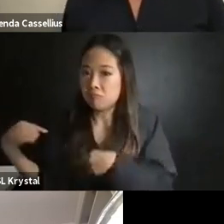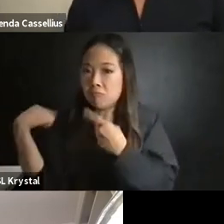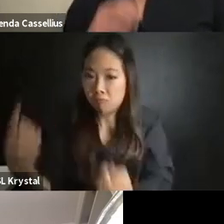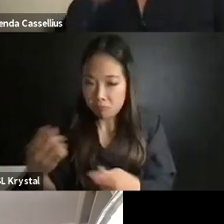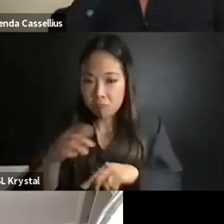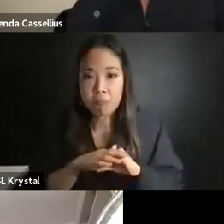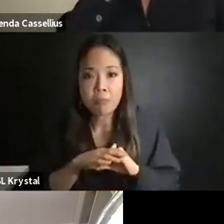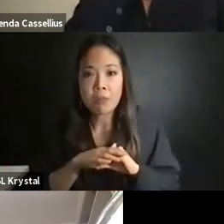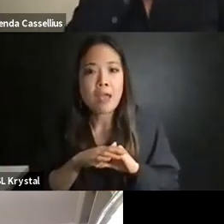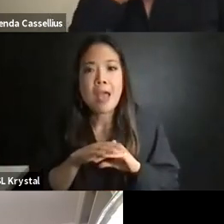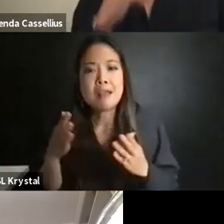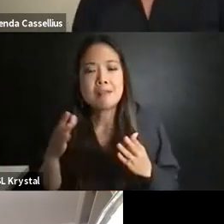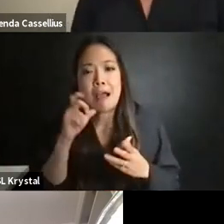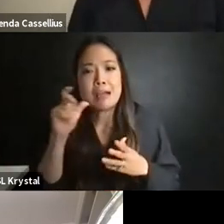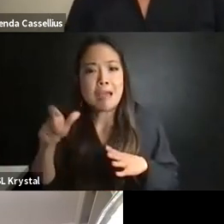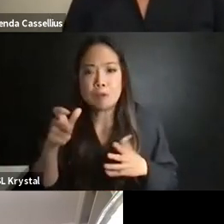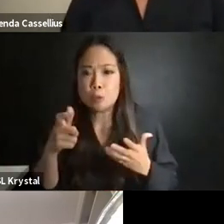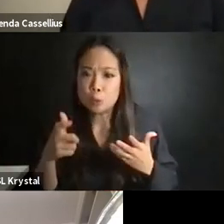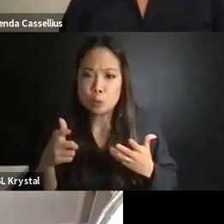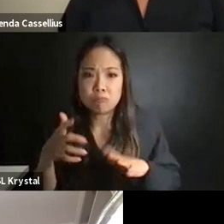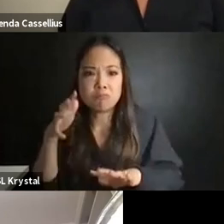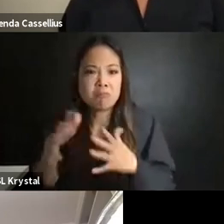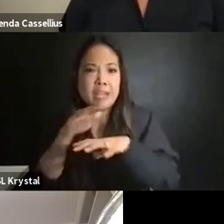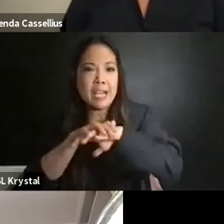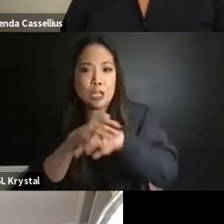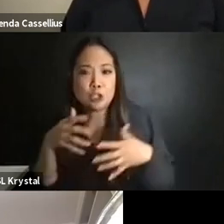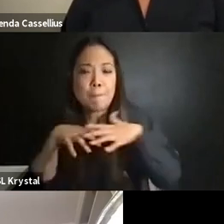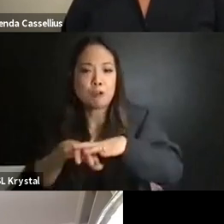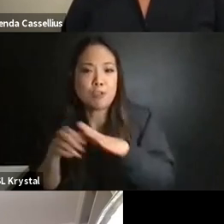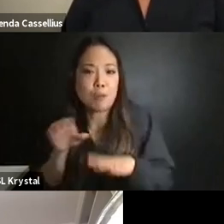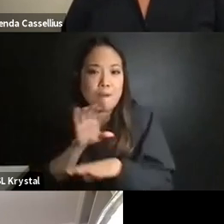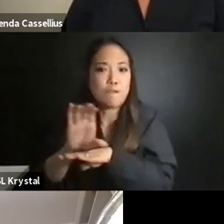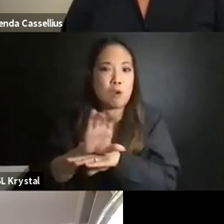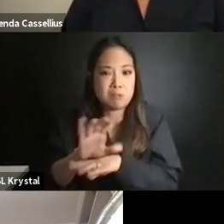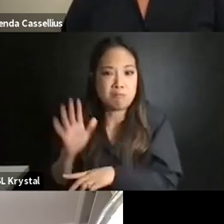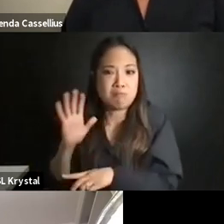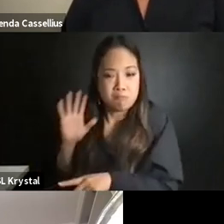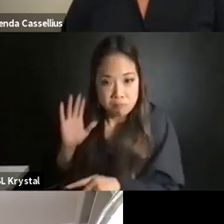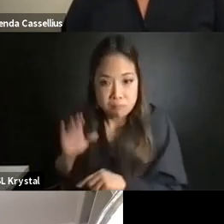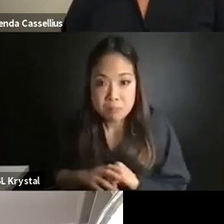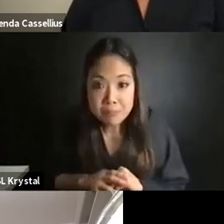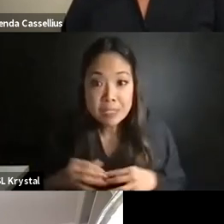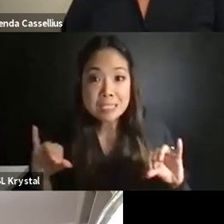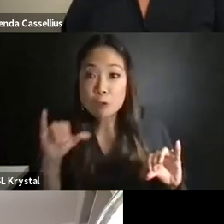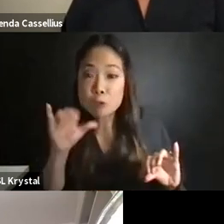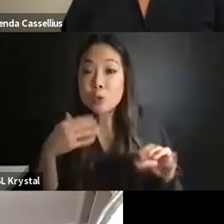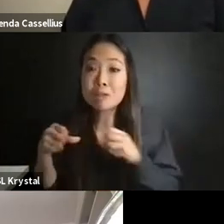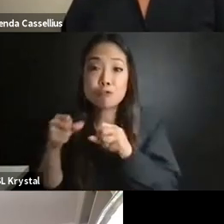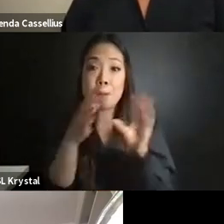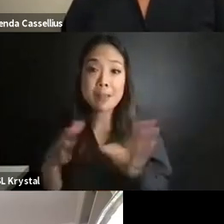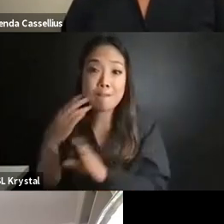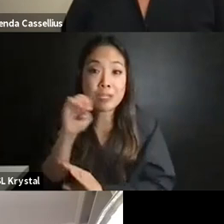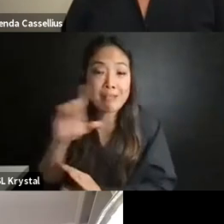by question two we still don't have a strategic plan for english learners and english learners with disabilities that takes